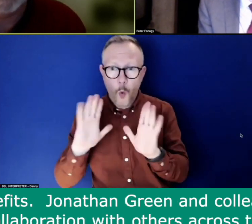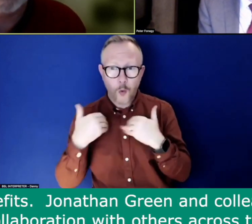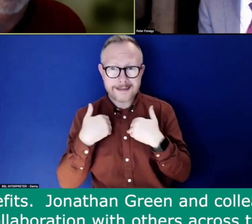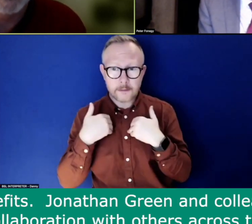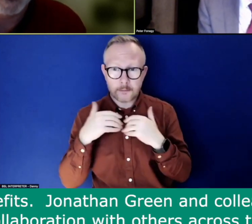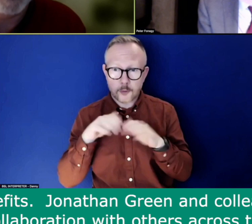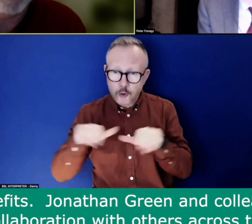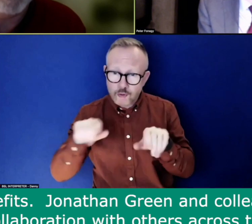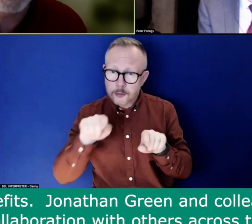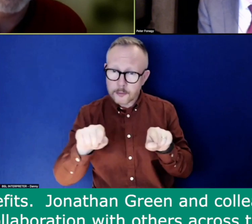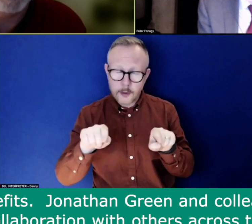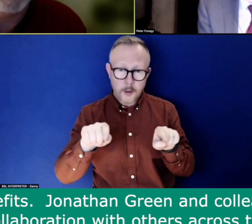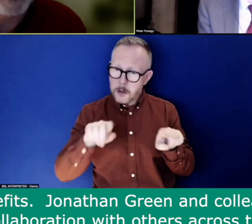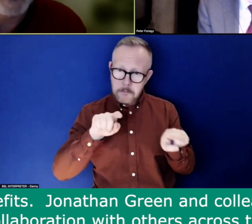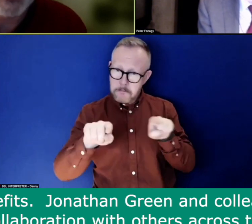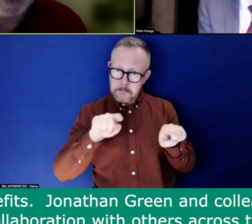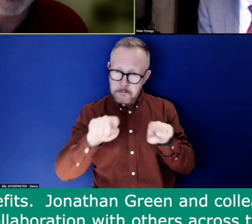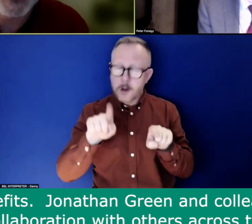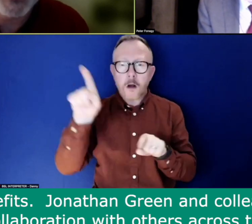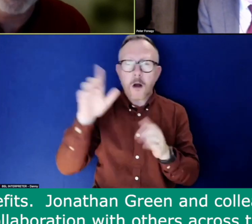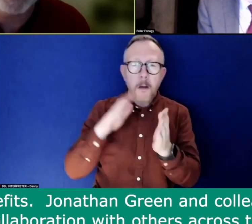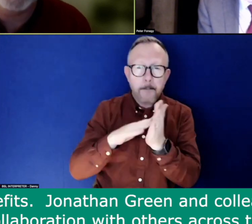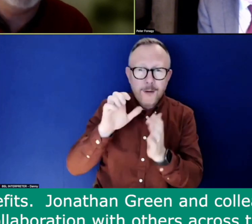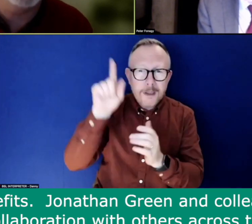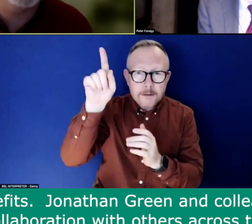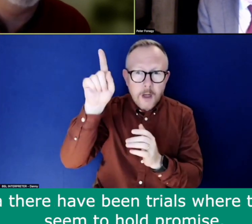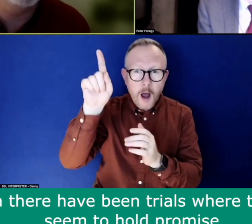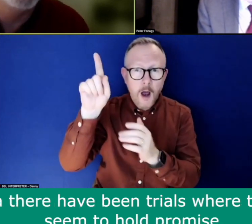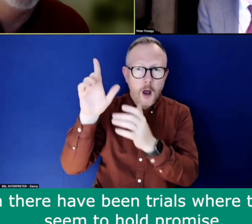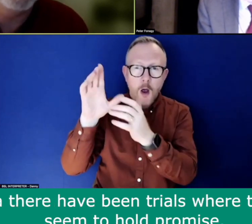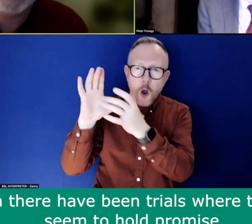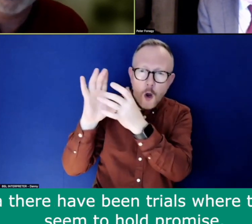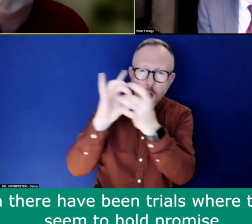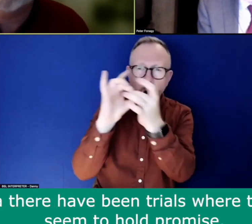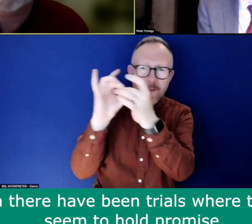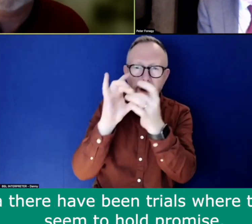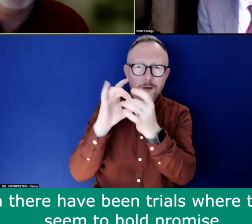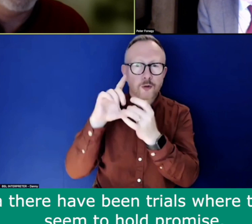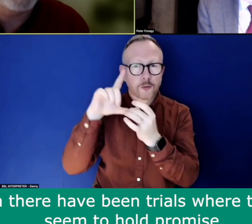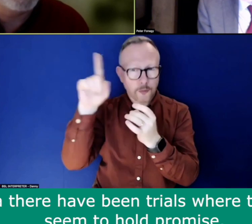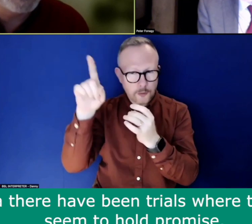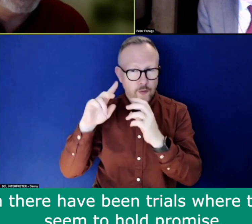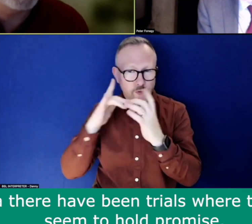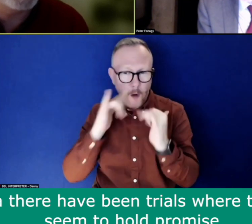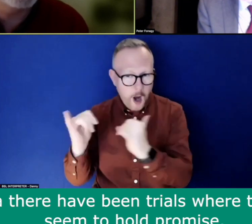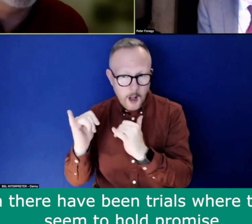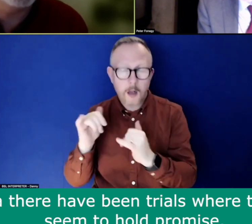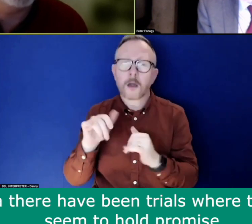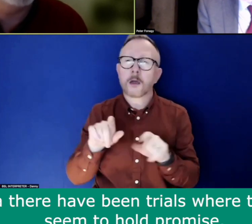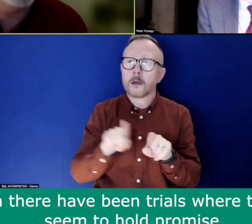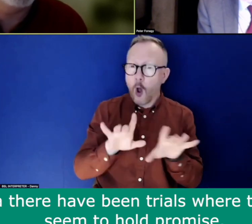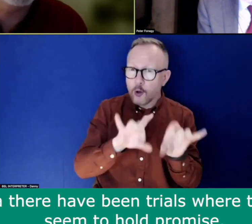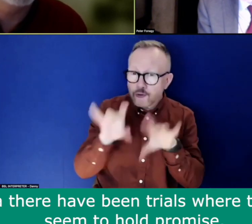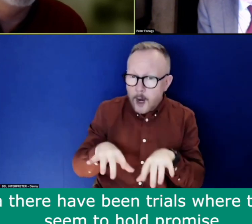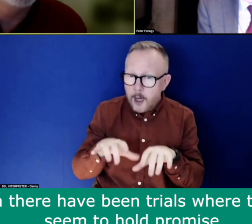and colleagues in Manchester and in collaboration with others across the country, but also in Australia, there have been trials where these interventions do seem